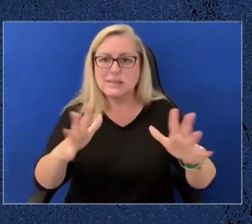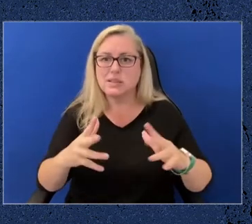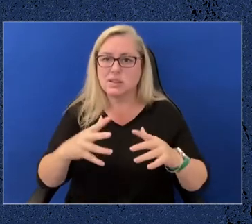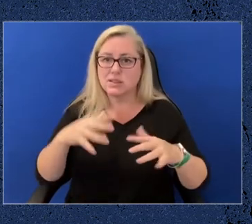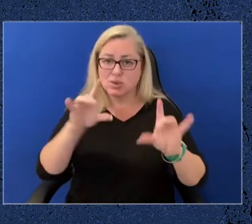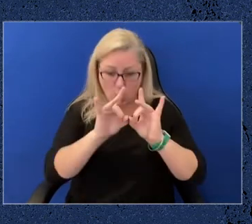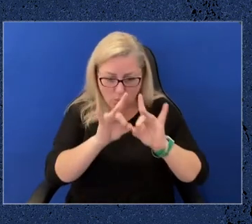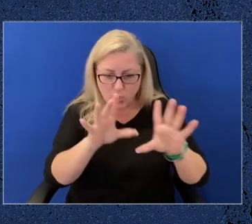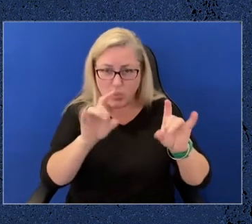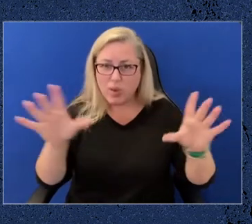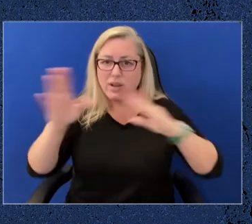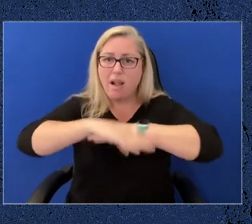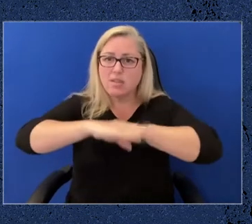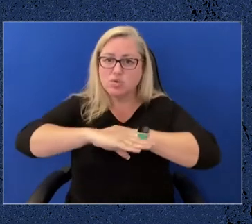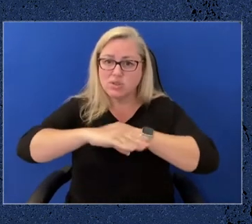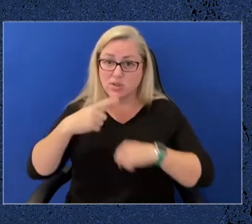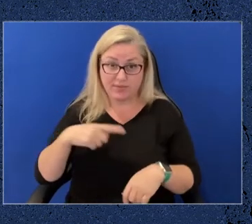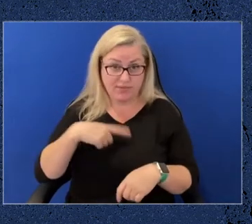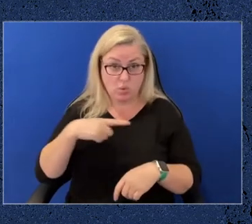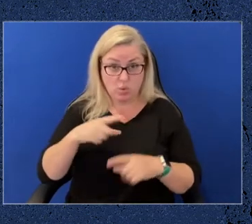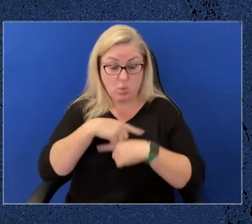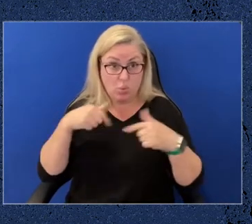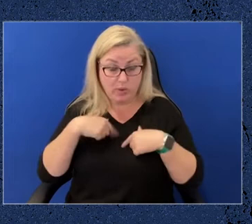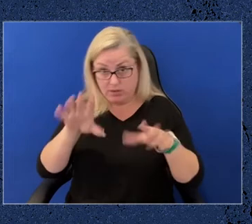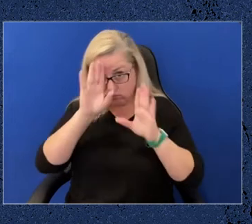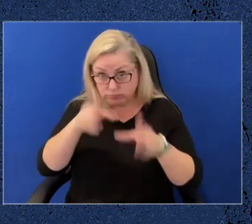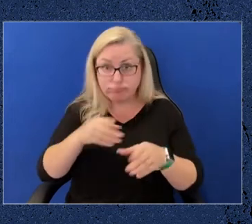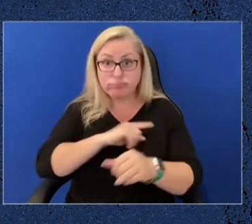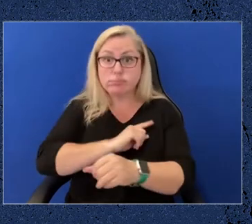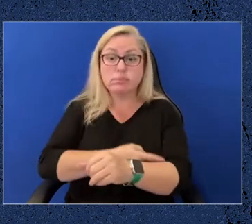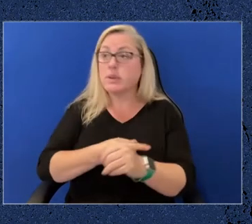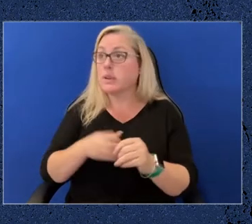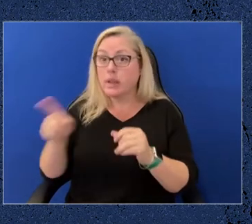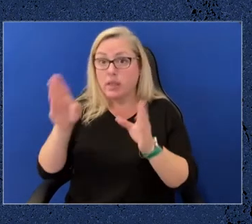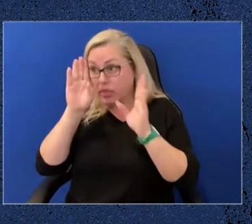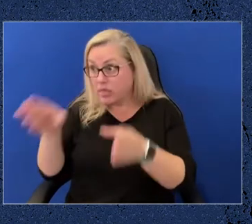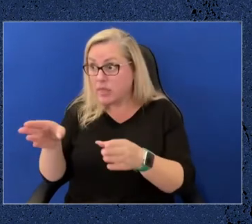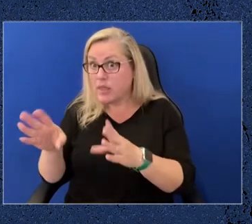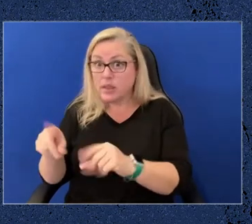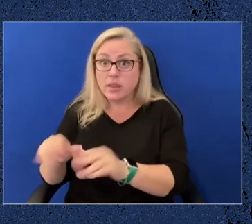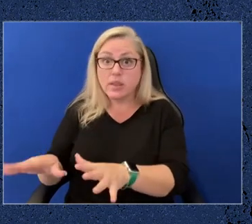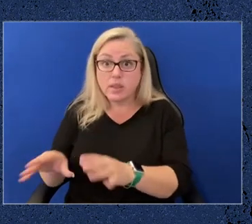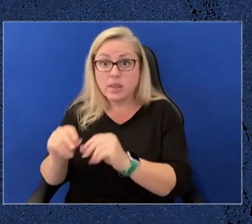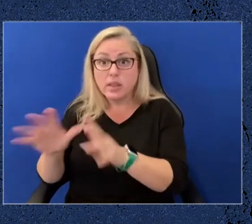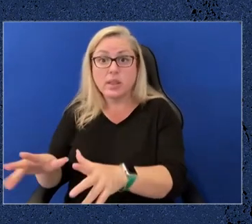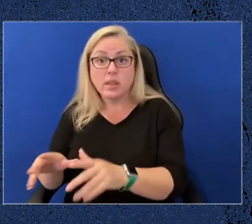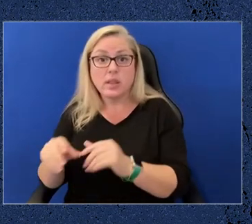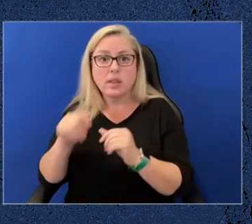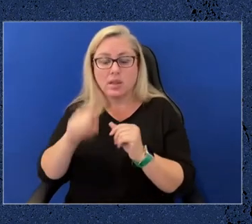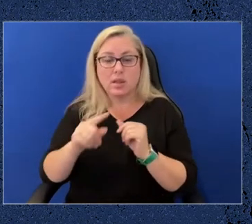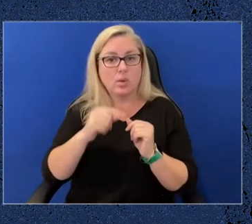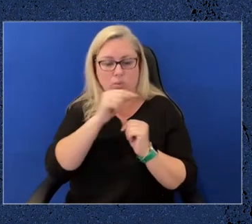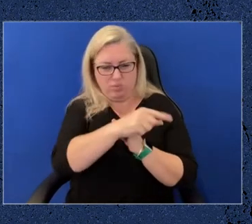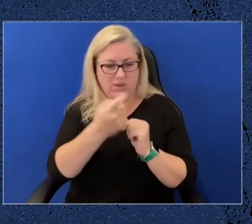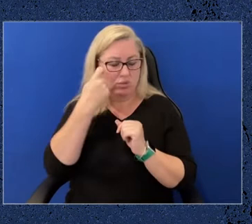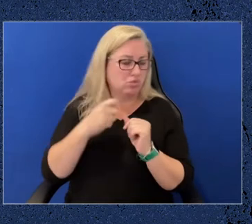damaging country just because we've now concentrated our energies into areas, had a misunderstanding about what fire is in this place, trying to put